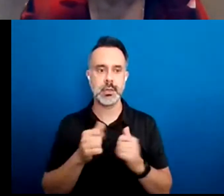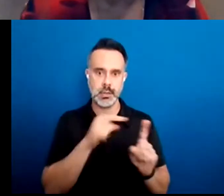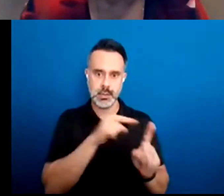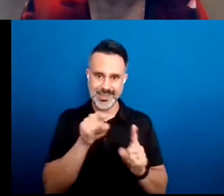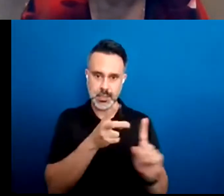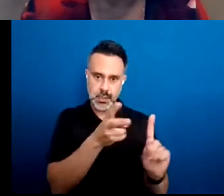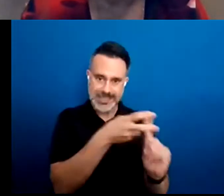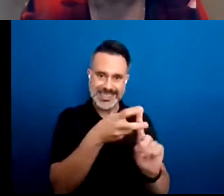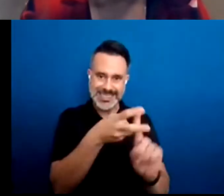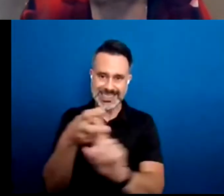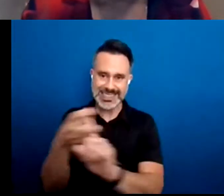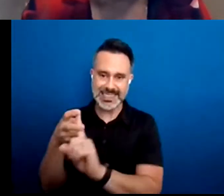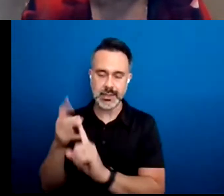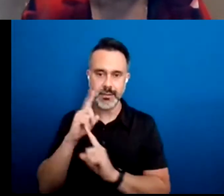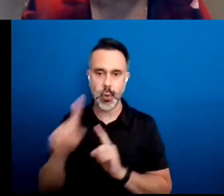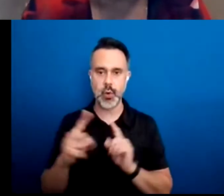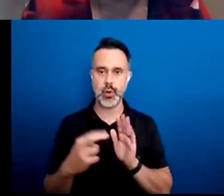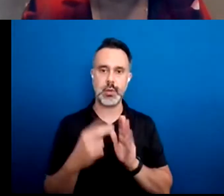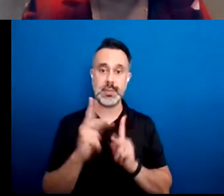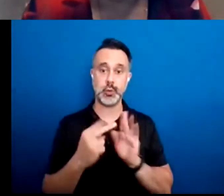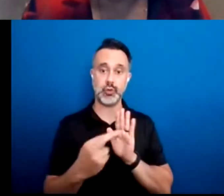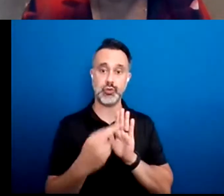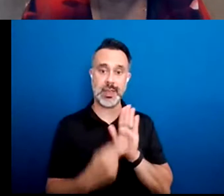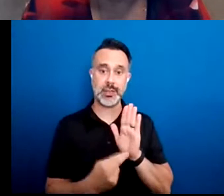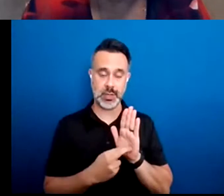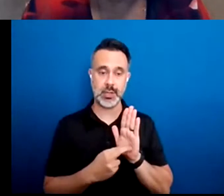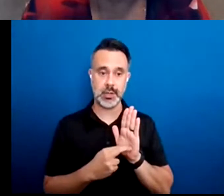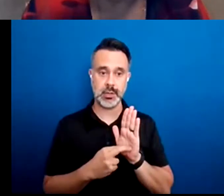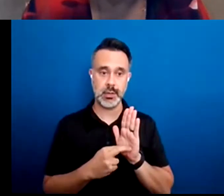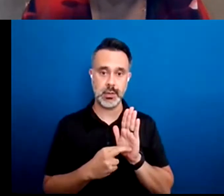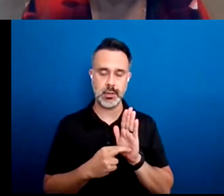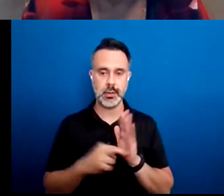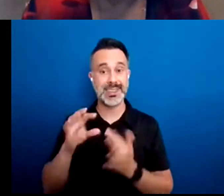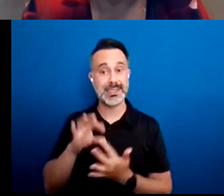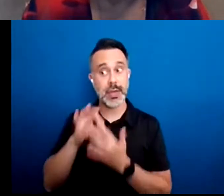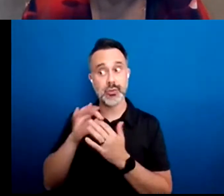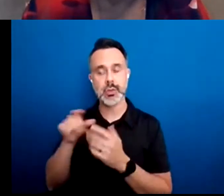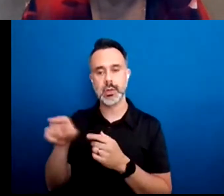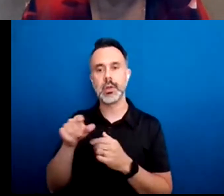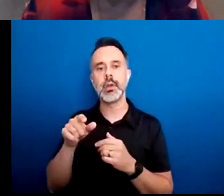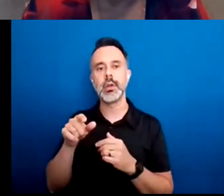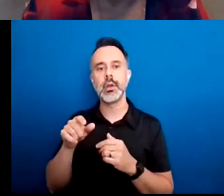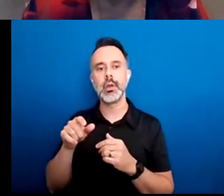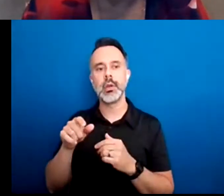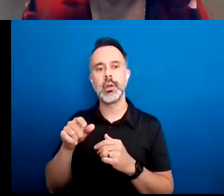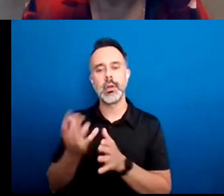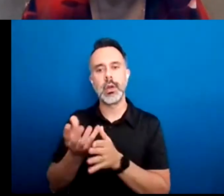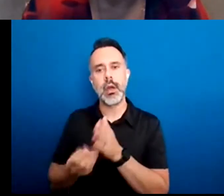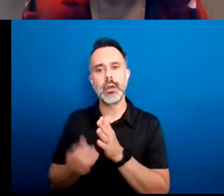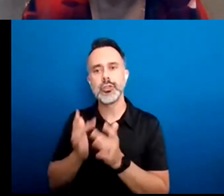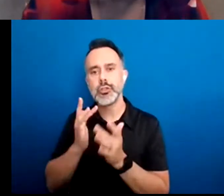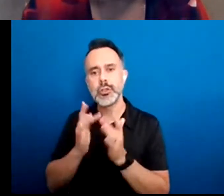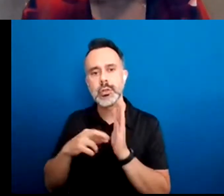and registration of people, especially in the underserved communities, because they know their communities, they know where to